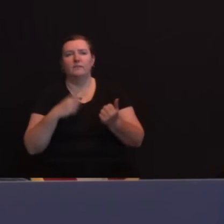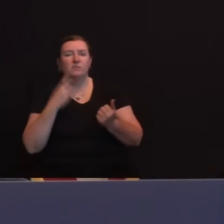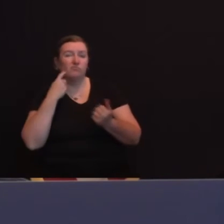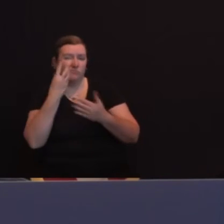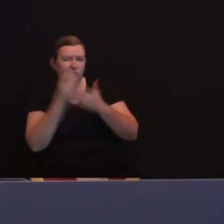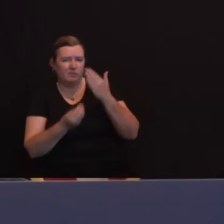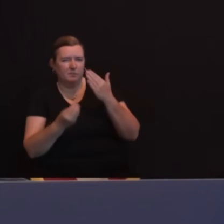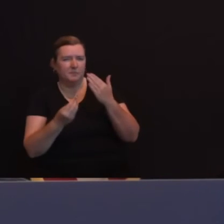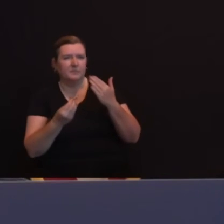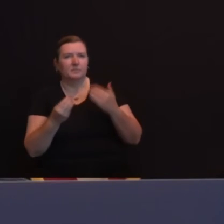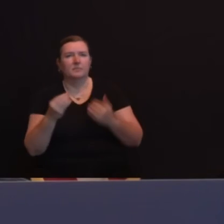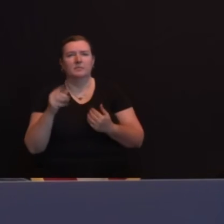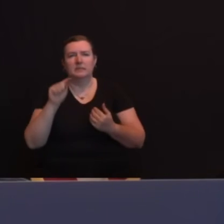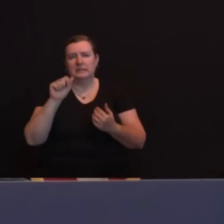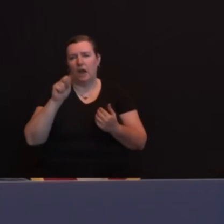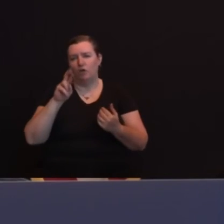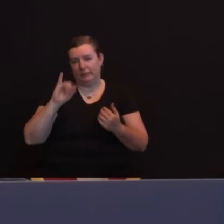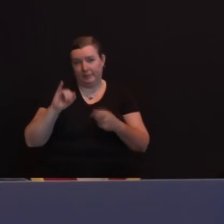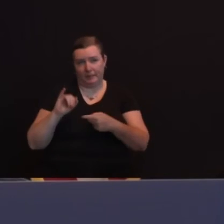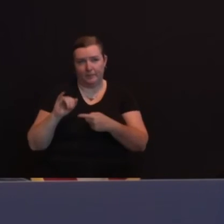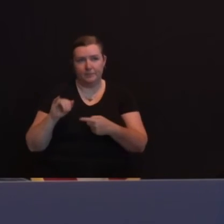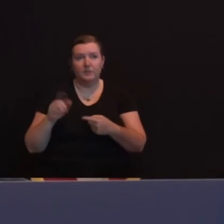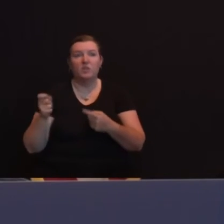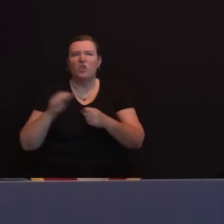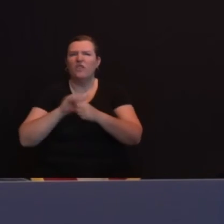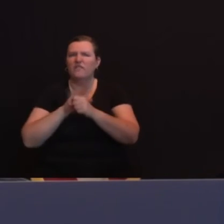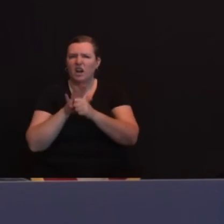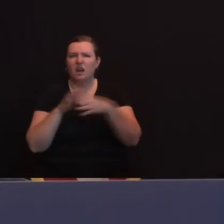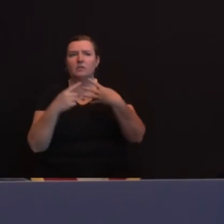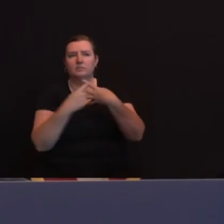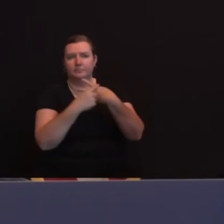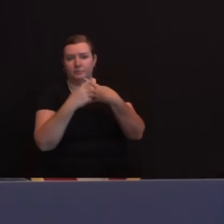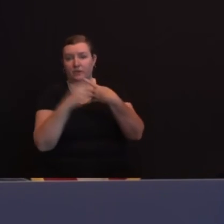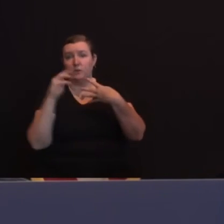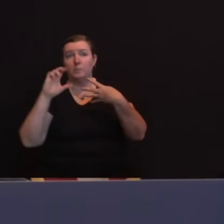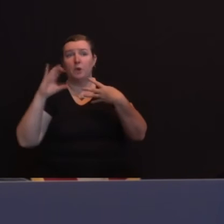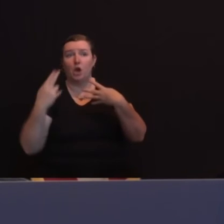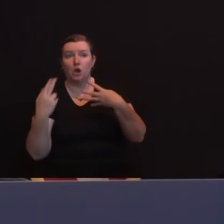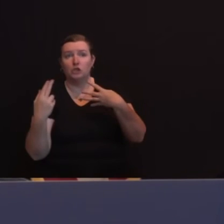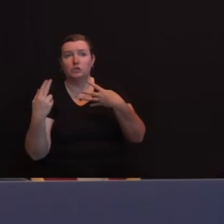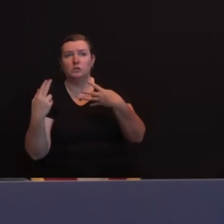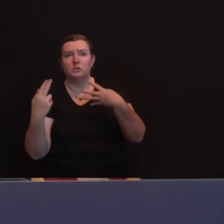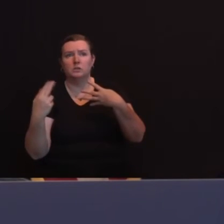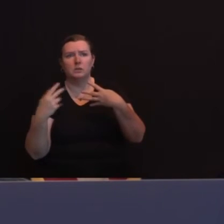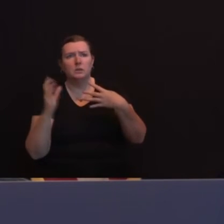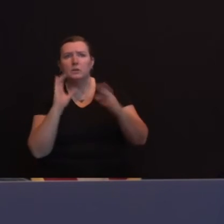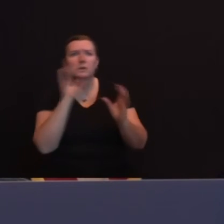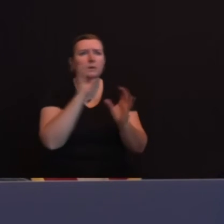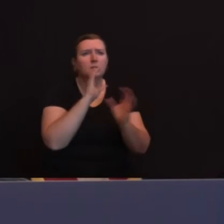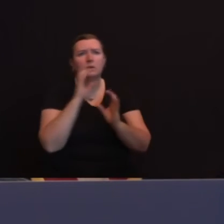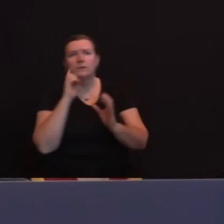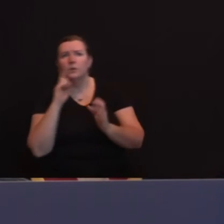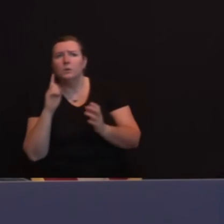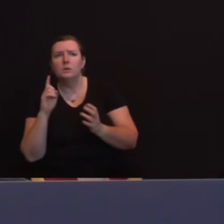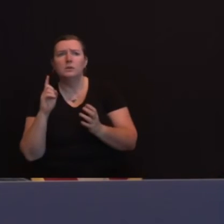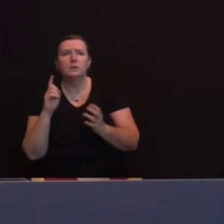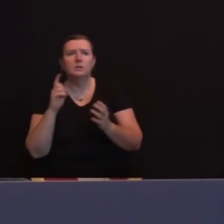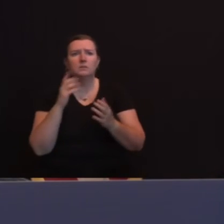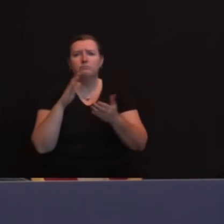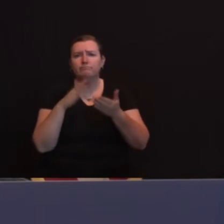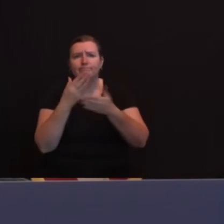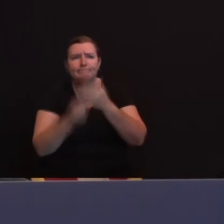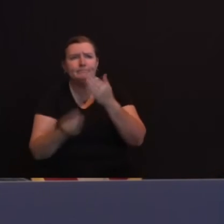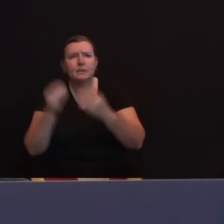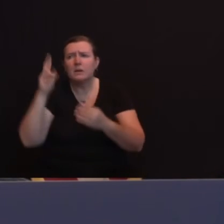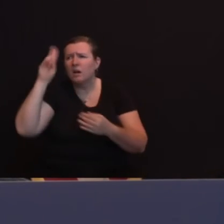know him very well in short order. Early on, he called. He could not find his deceased uncle and enlisted the help of the state police,